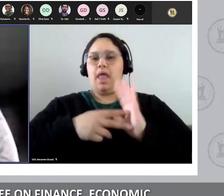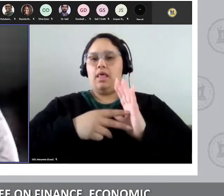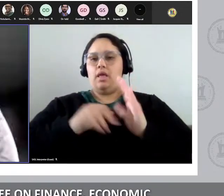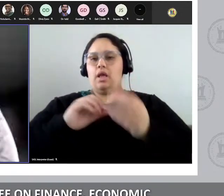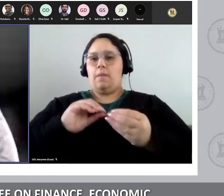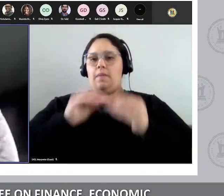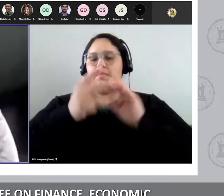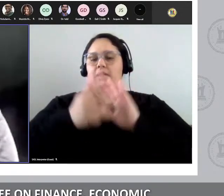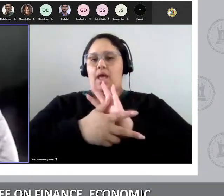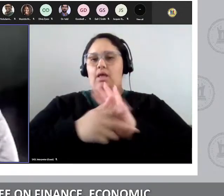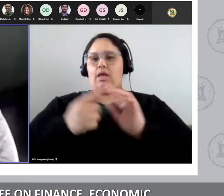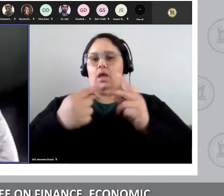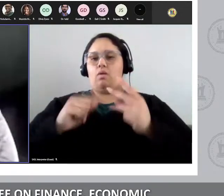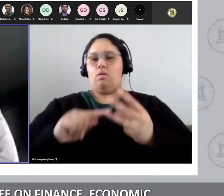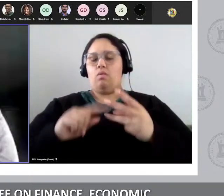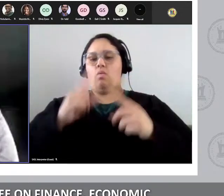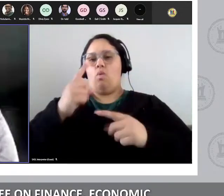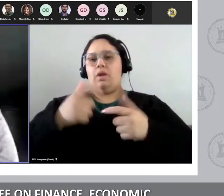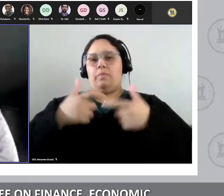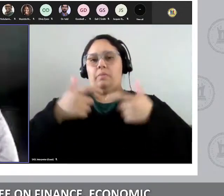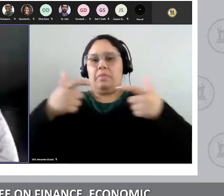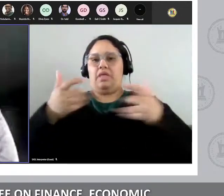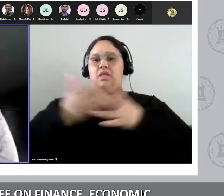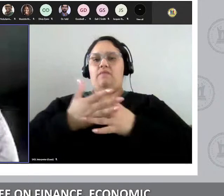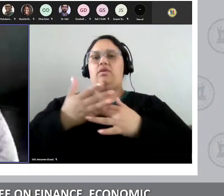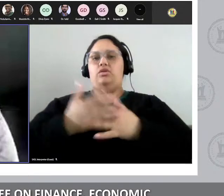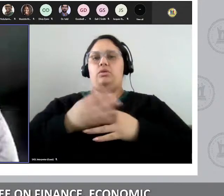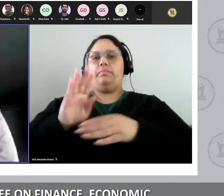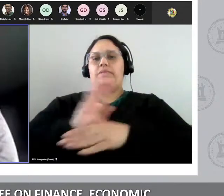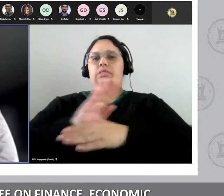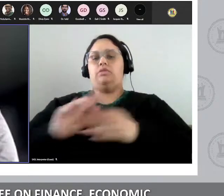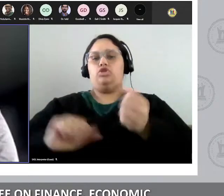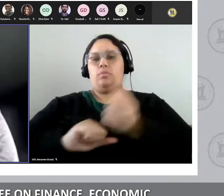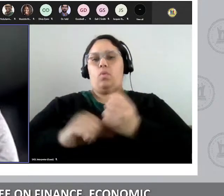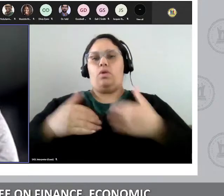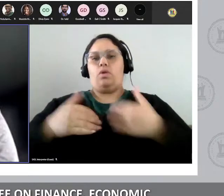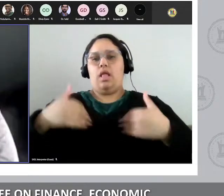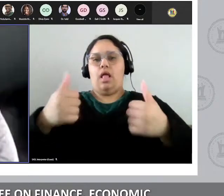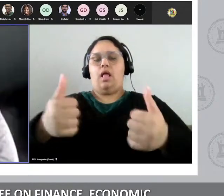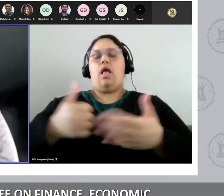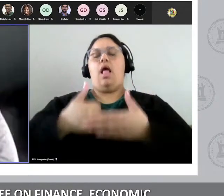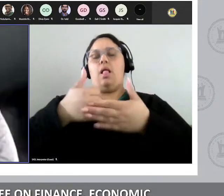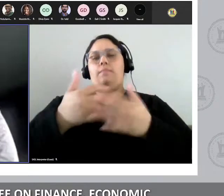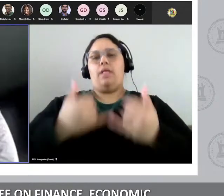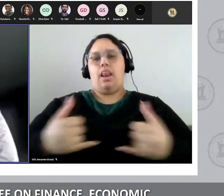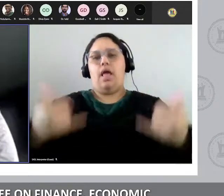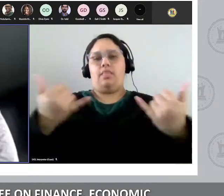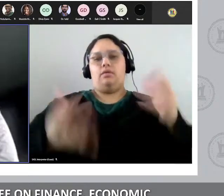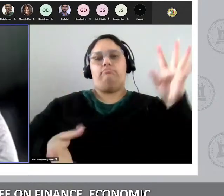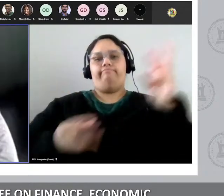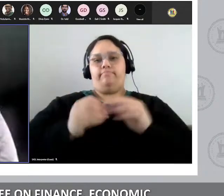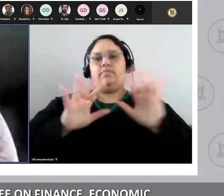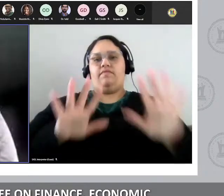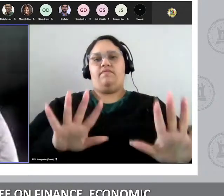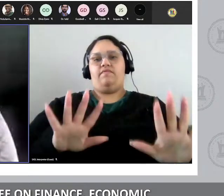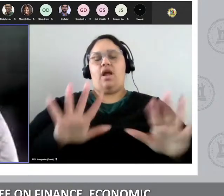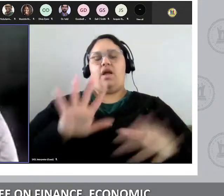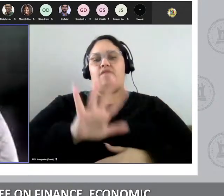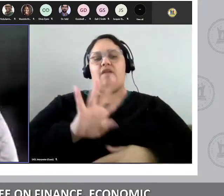then also one big intervention in terms of the Business Support Helpline. And that's how we came to the 540 million rand